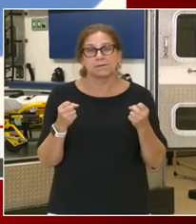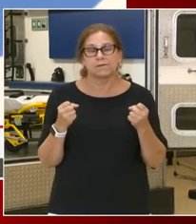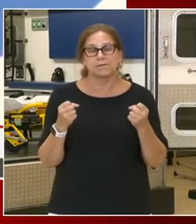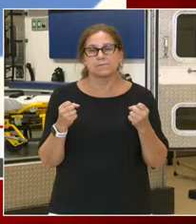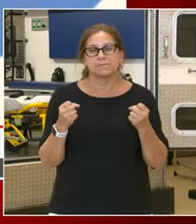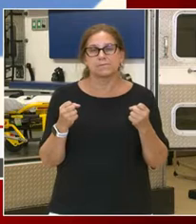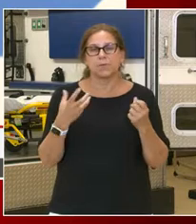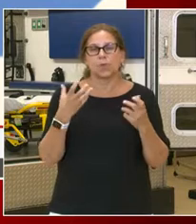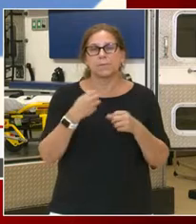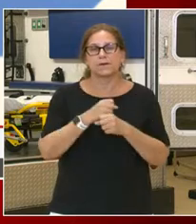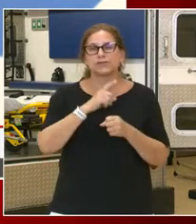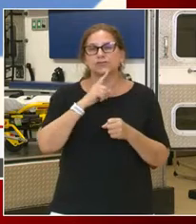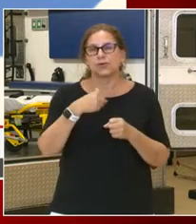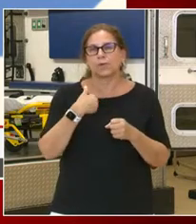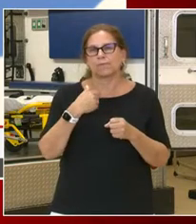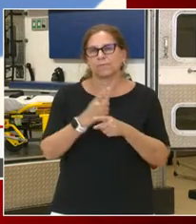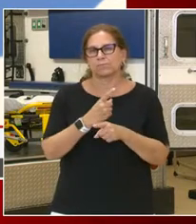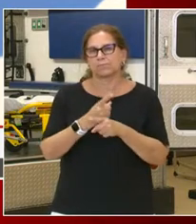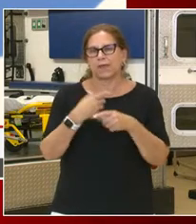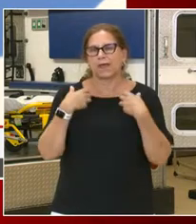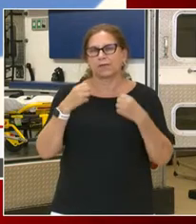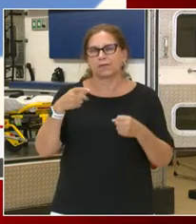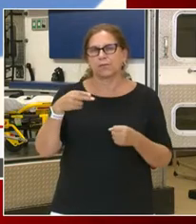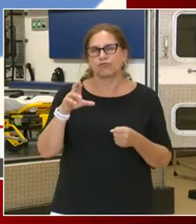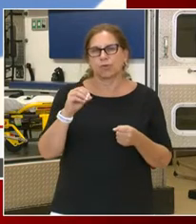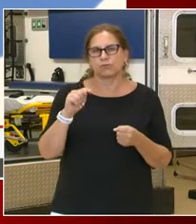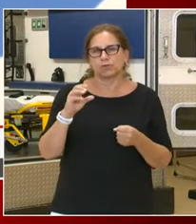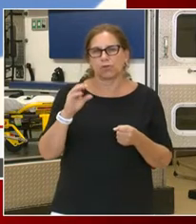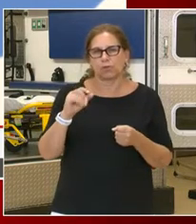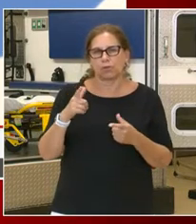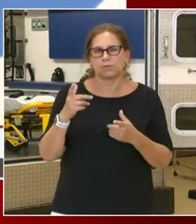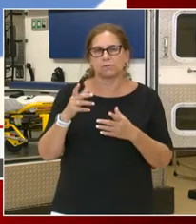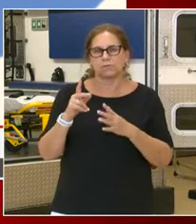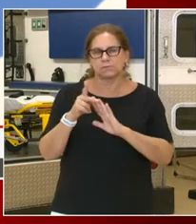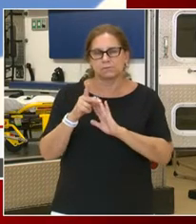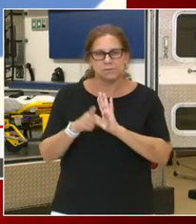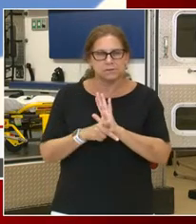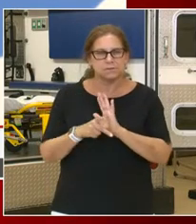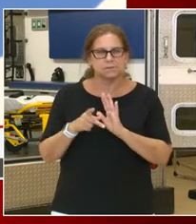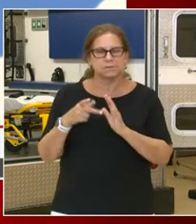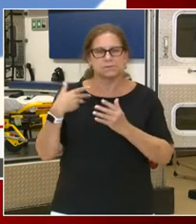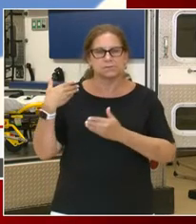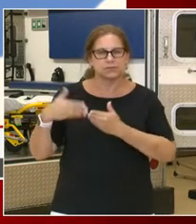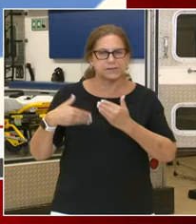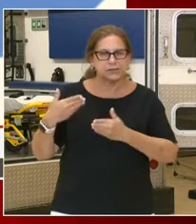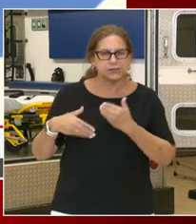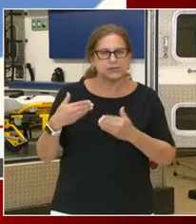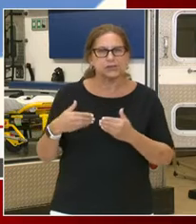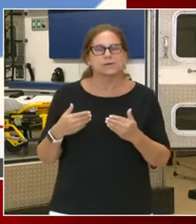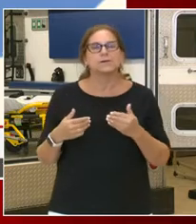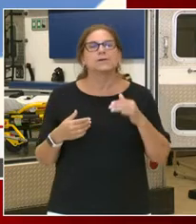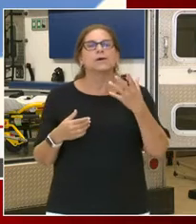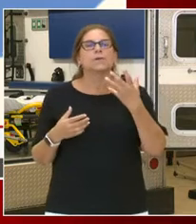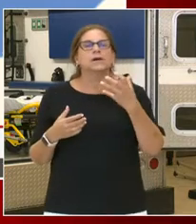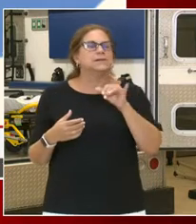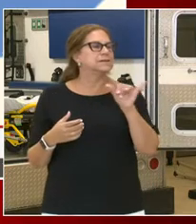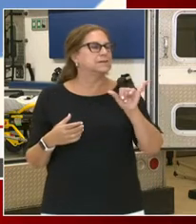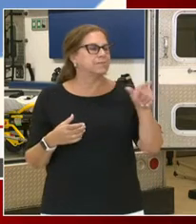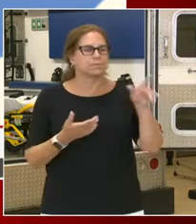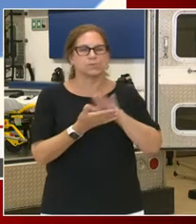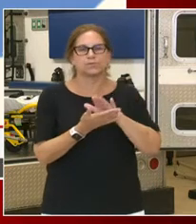talk about at his schools, we'll be doing at our schools. In addition, though, we're requiring all faculty, staff, and students to be